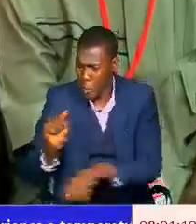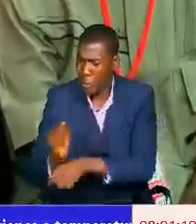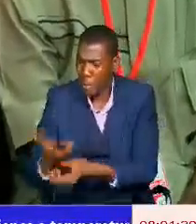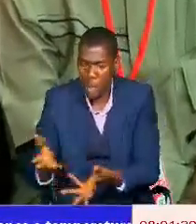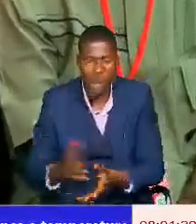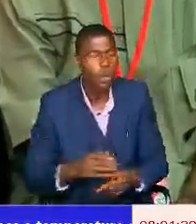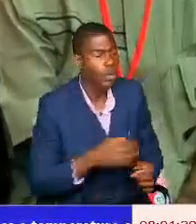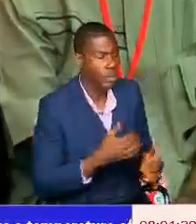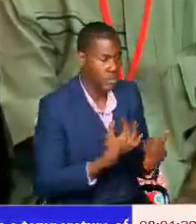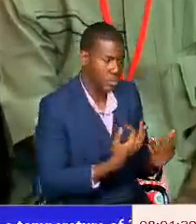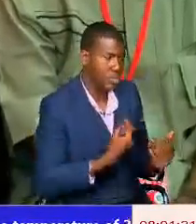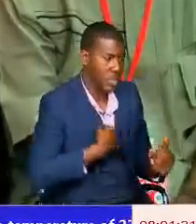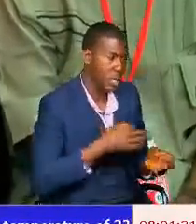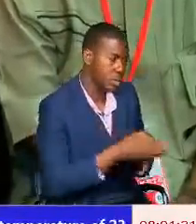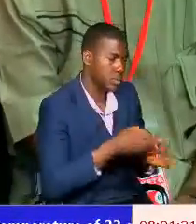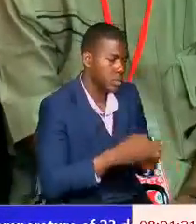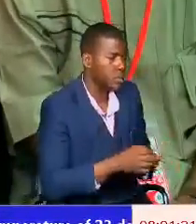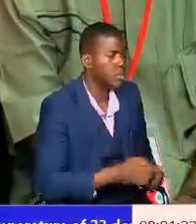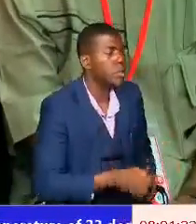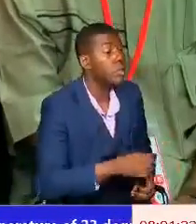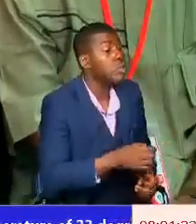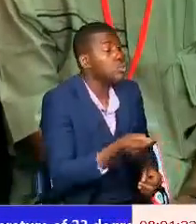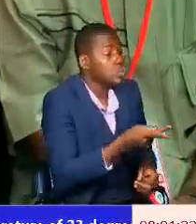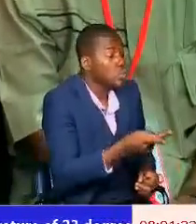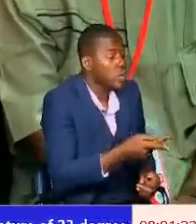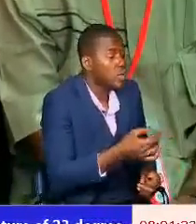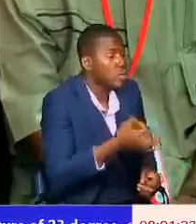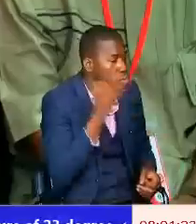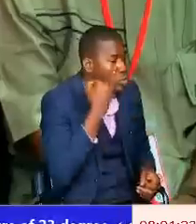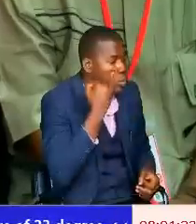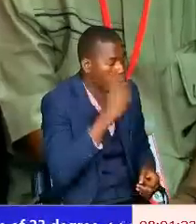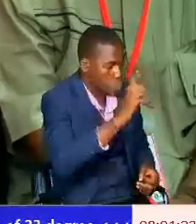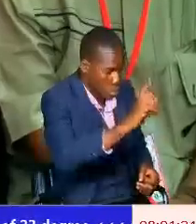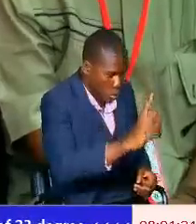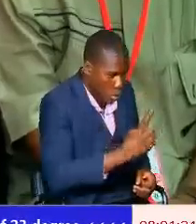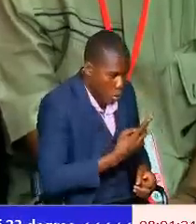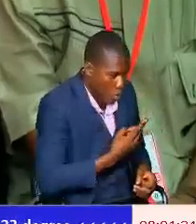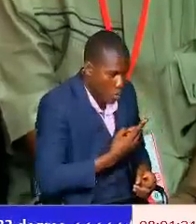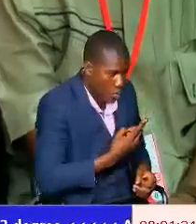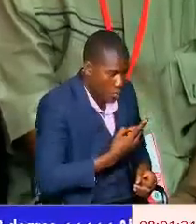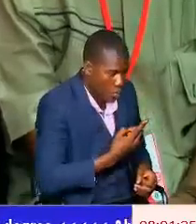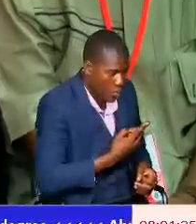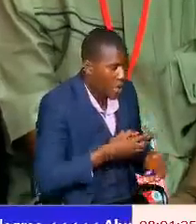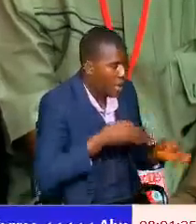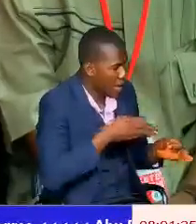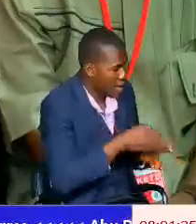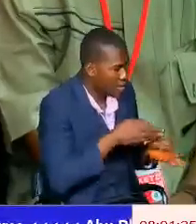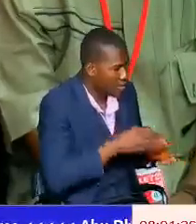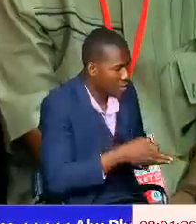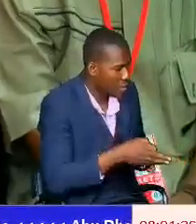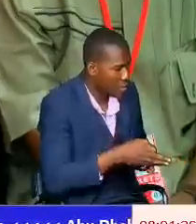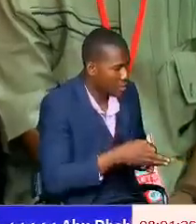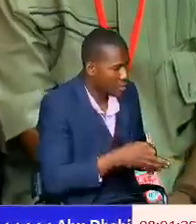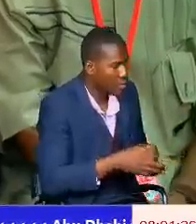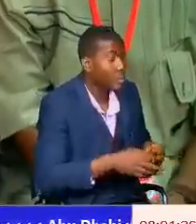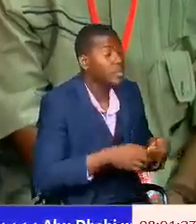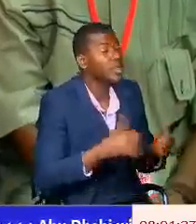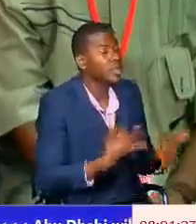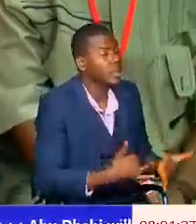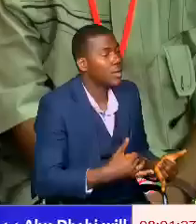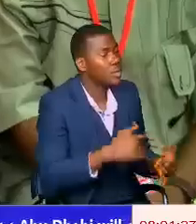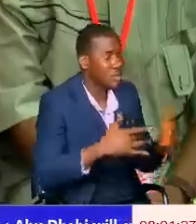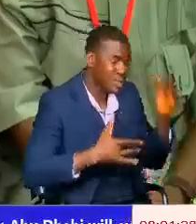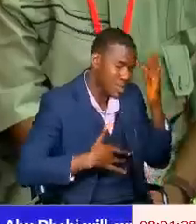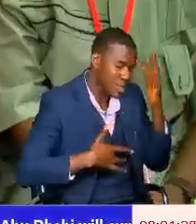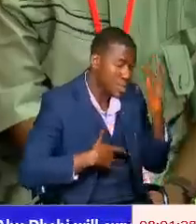Servicom lead. Two directors have accidents. Then secondly, they have issues of going on strike. So